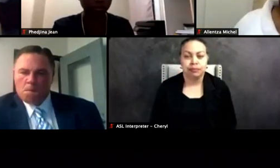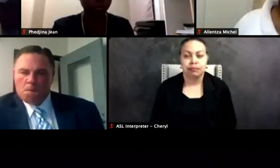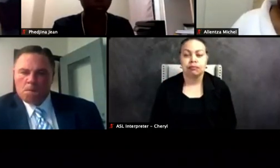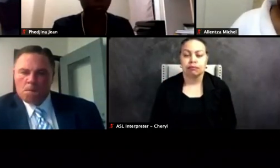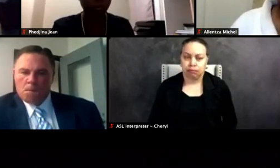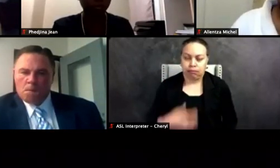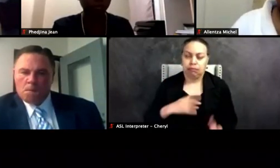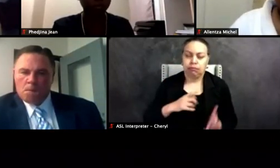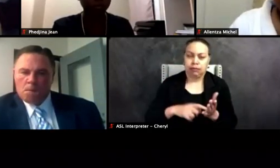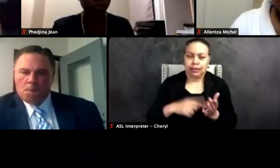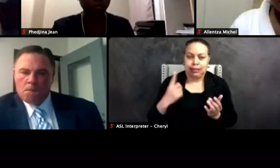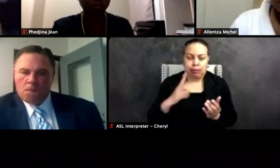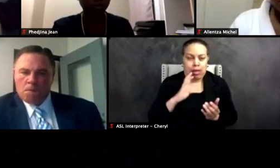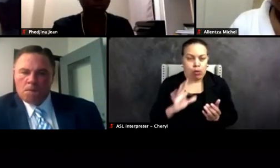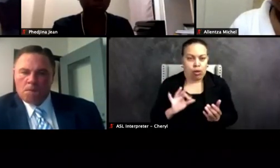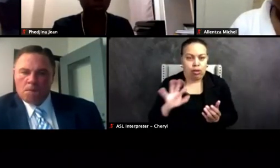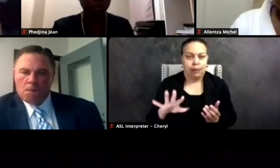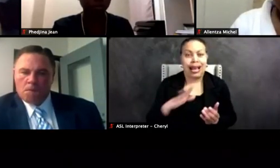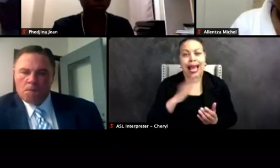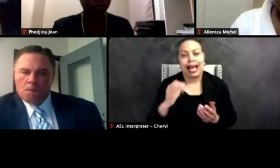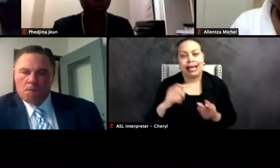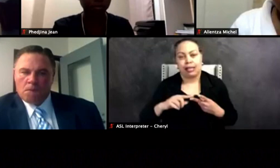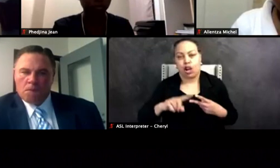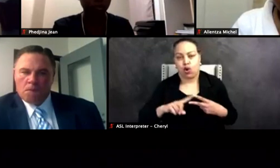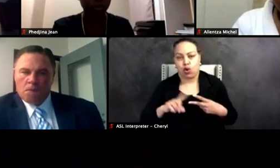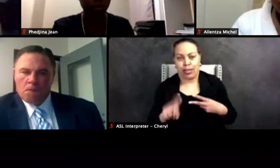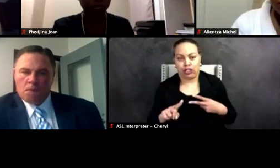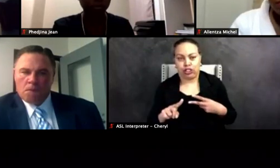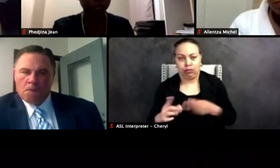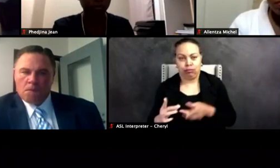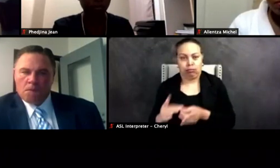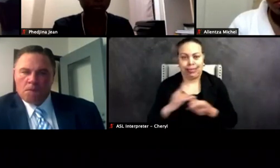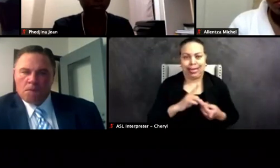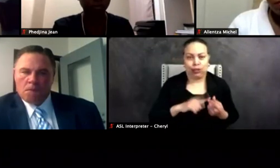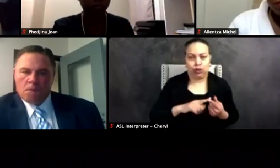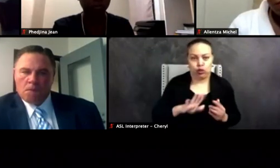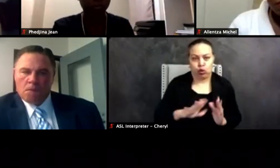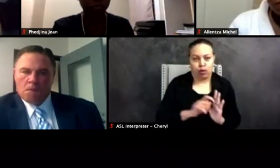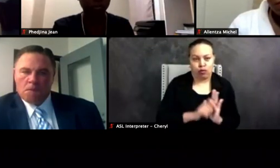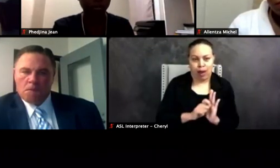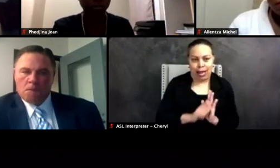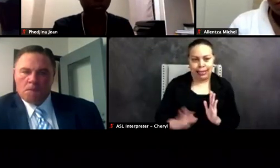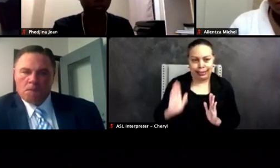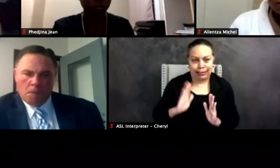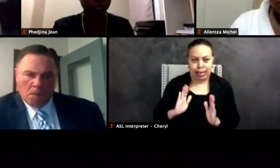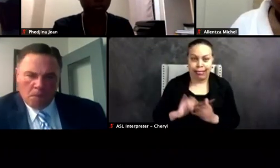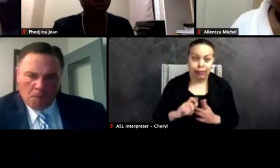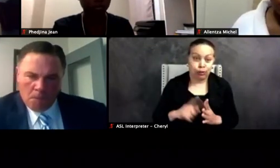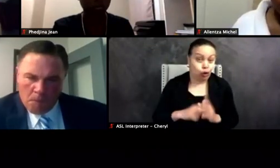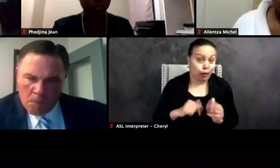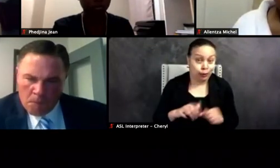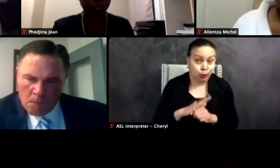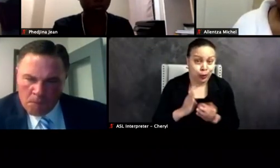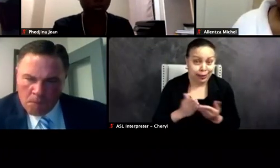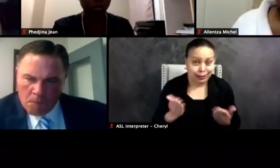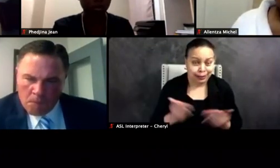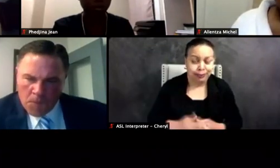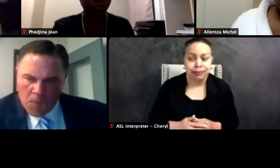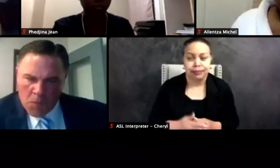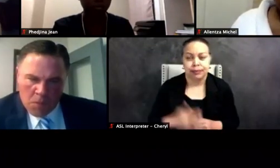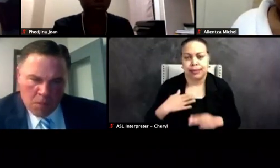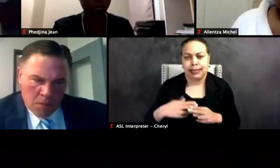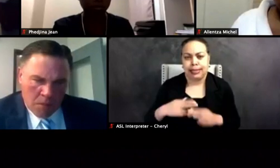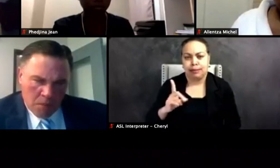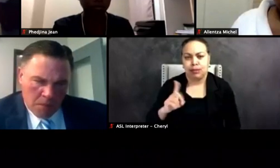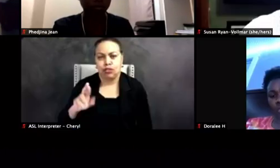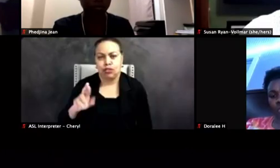observation to make, and then a question that goes back to the writings that started this whole thing. My name is Drake.